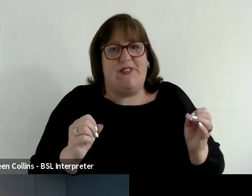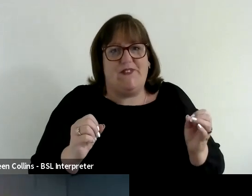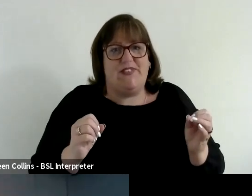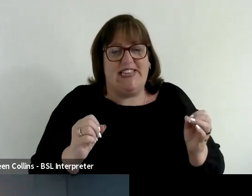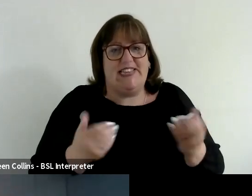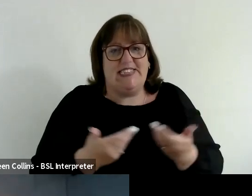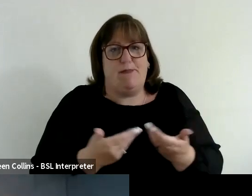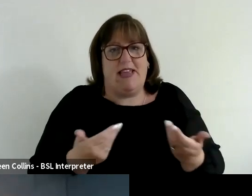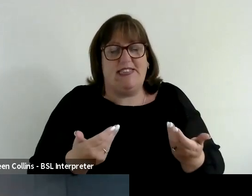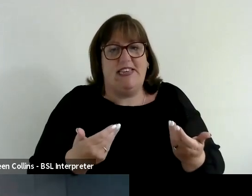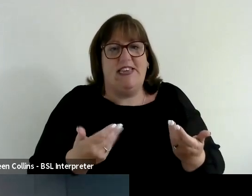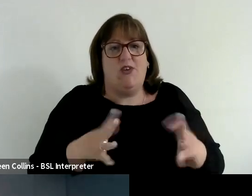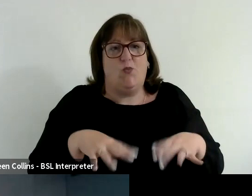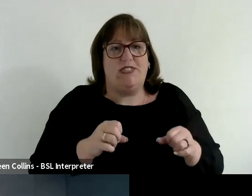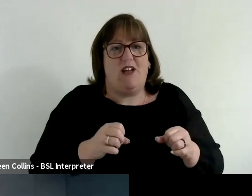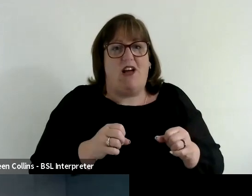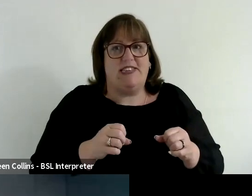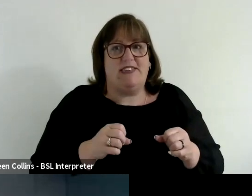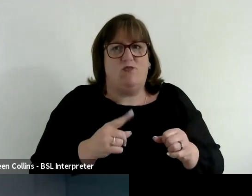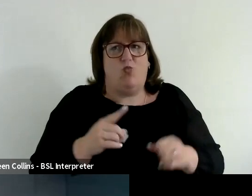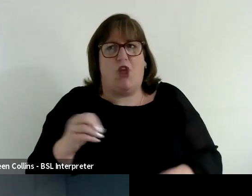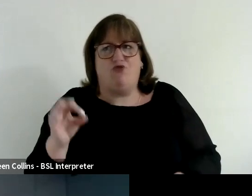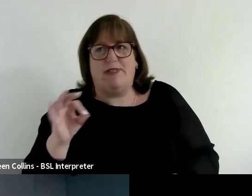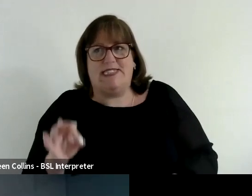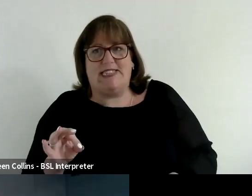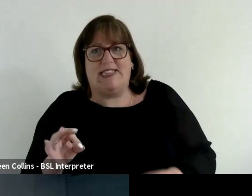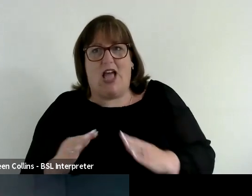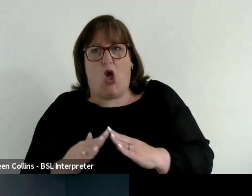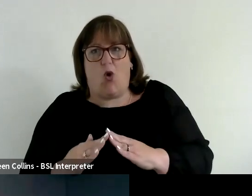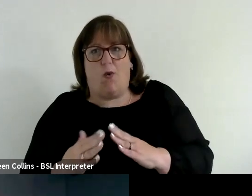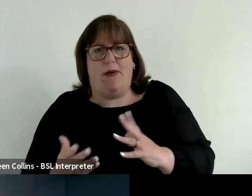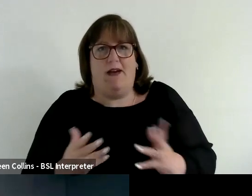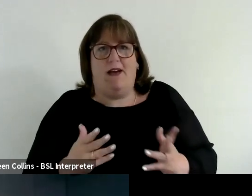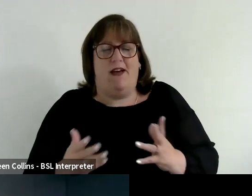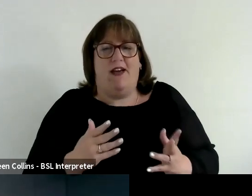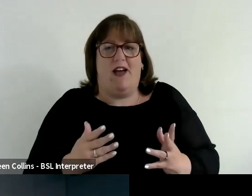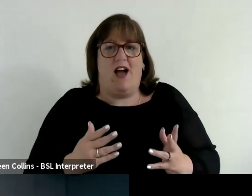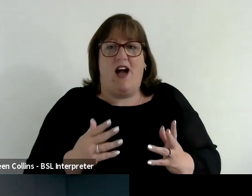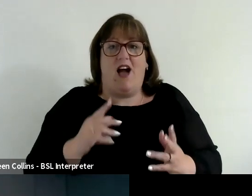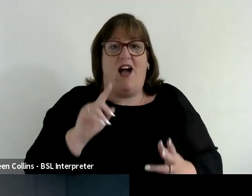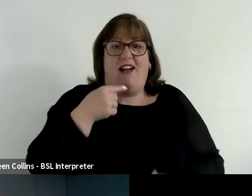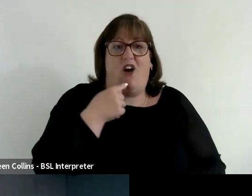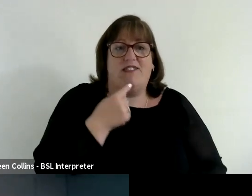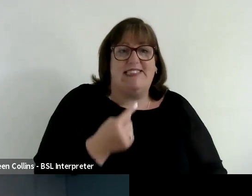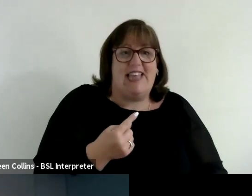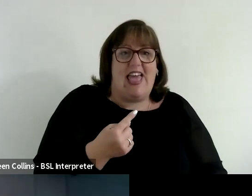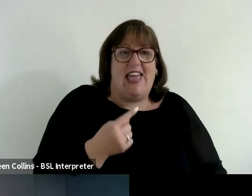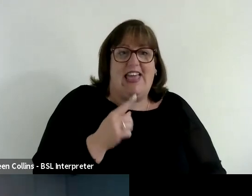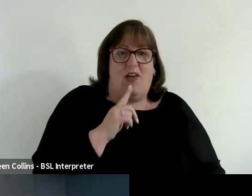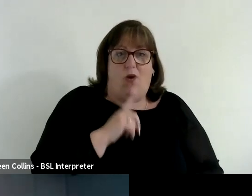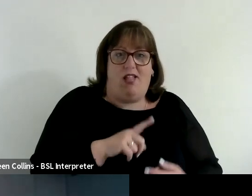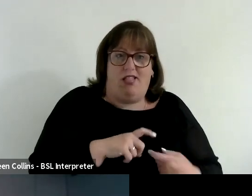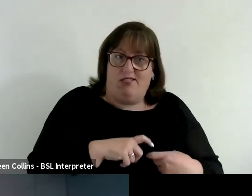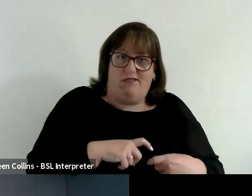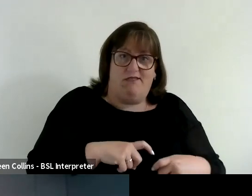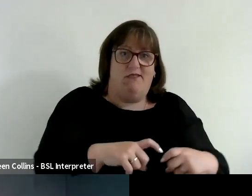to what is the right mix from us. So, I can't hand on heart say that it will stay at 50-50.